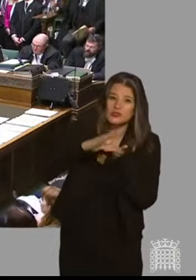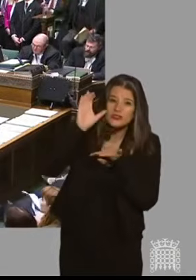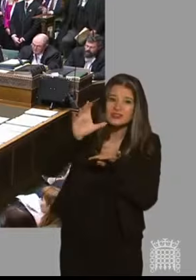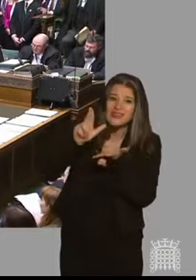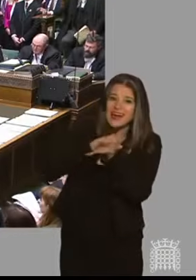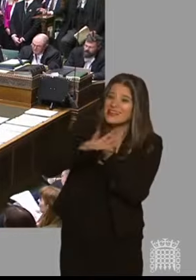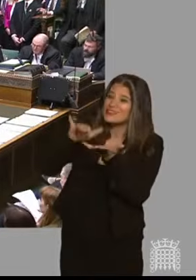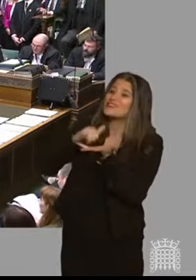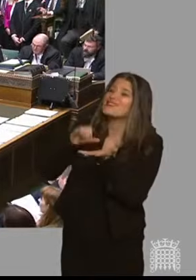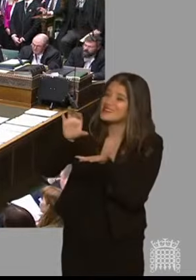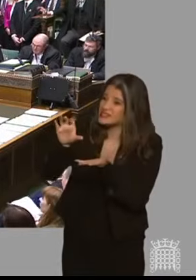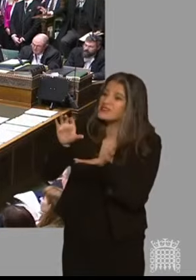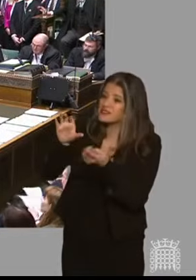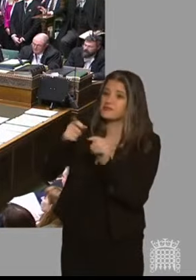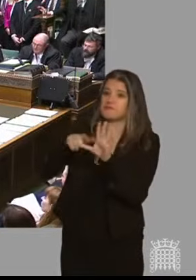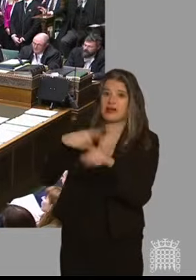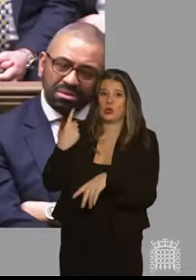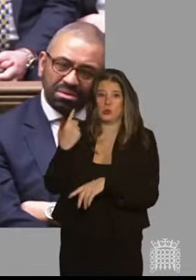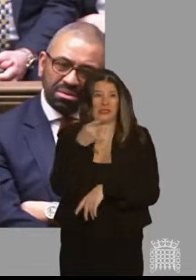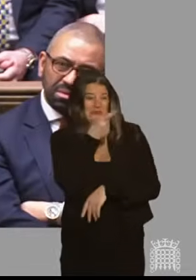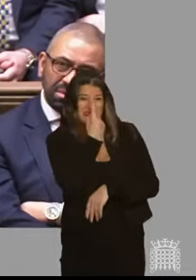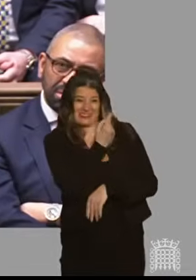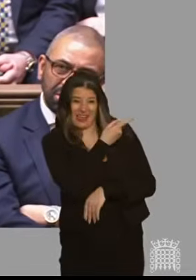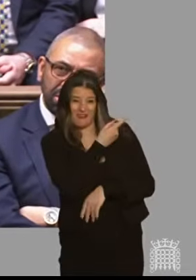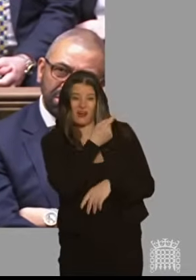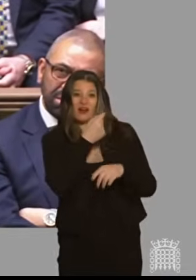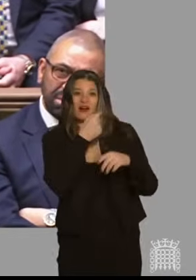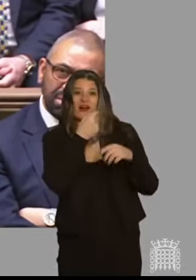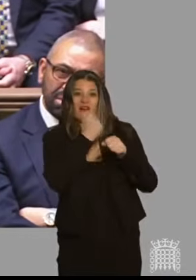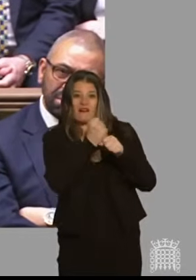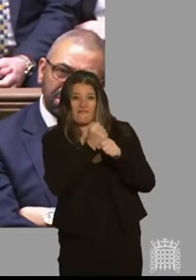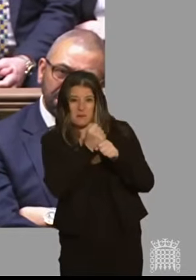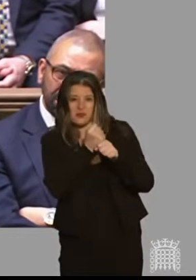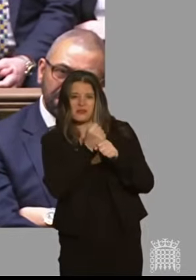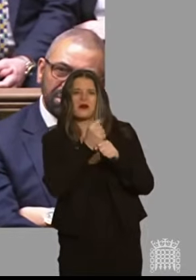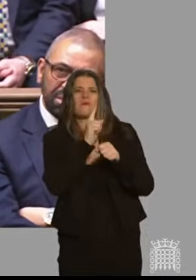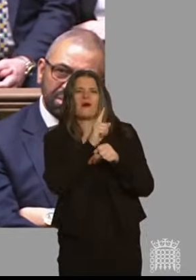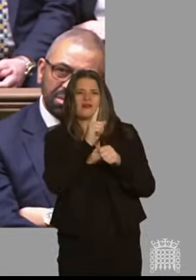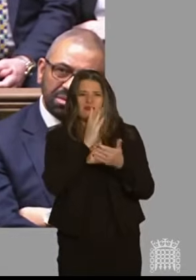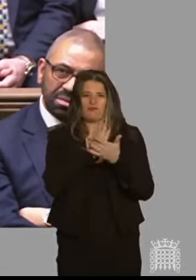Speaker, I'm absolutely not going to take any lectures from